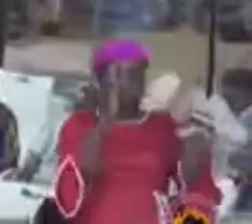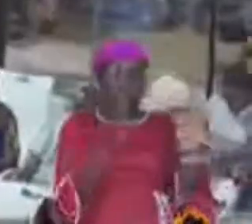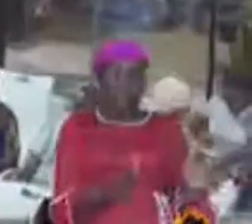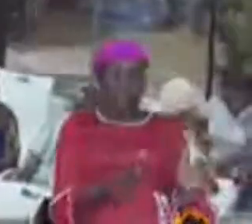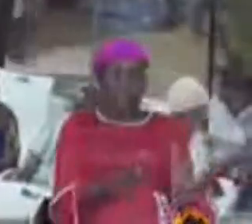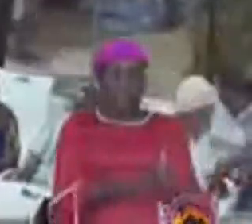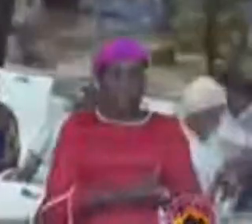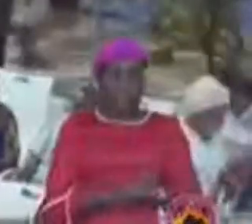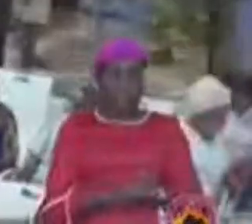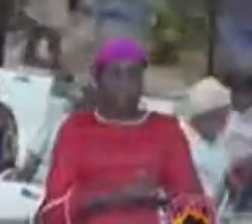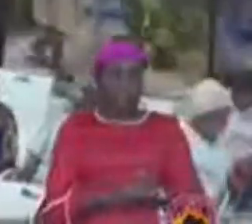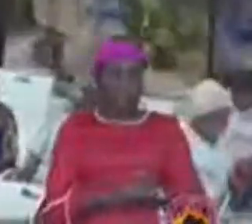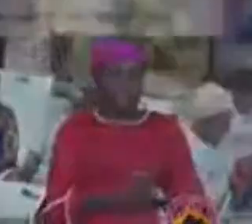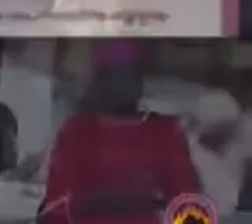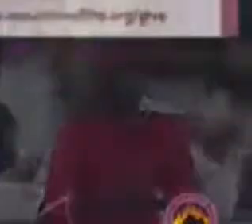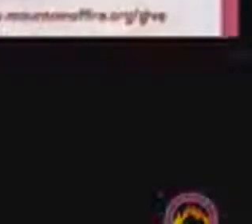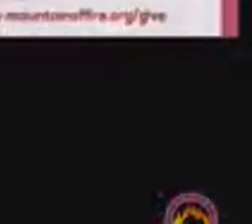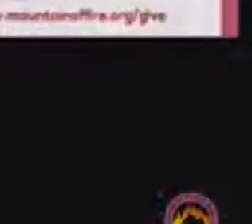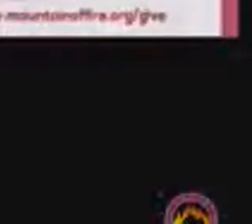choir.